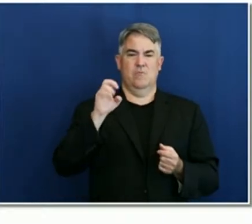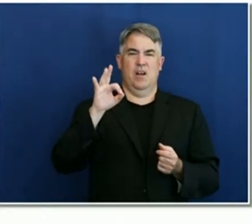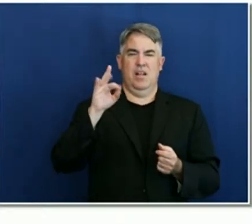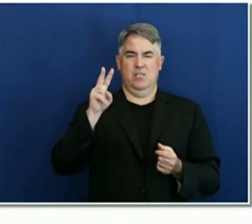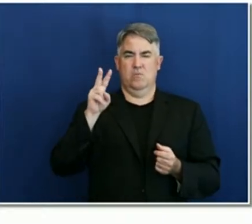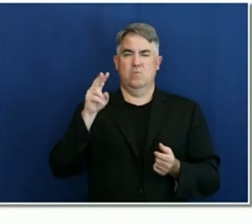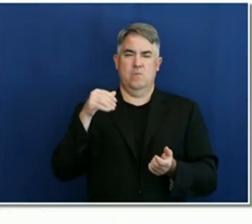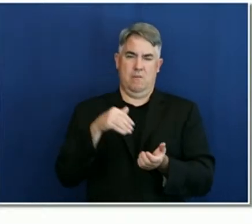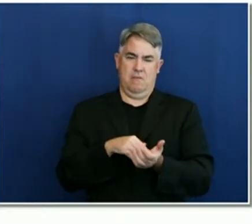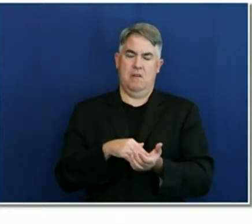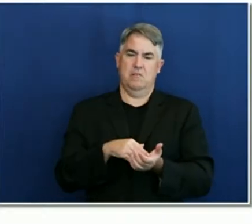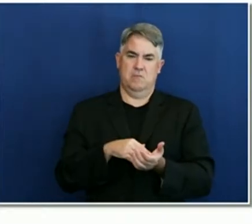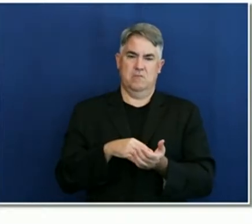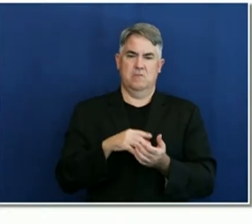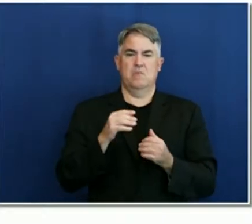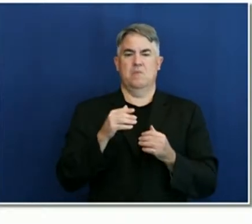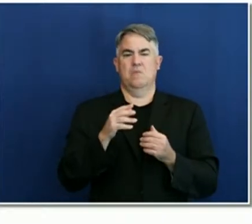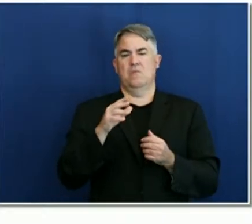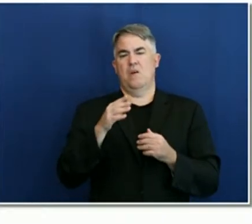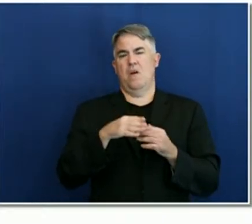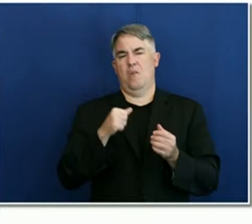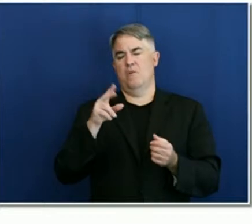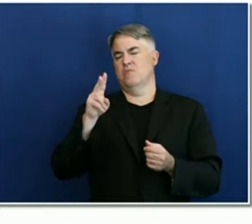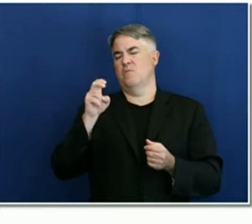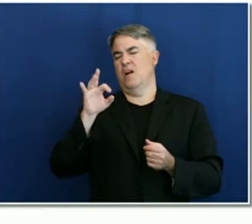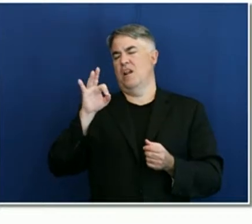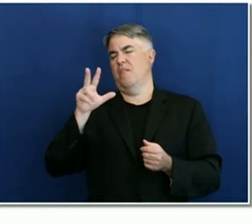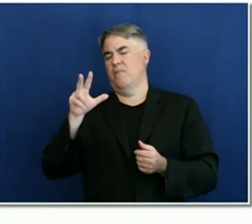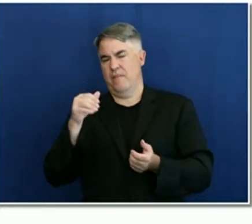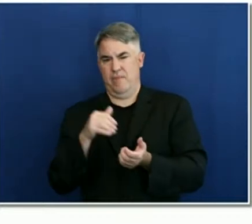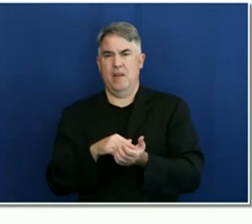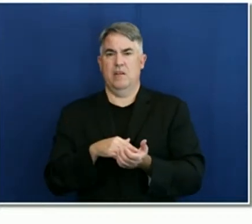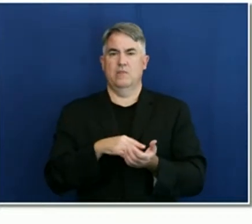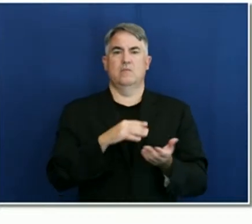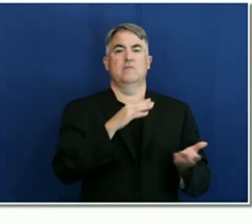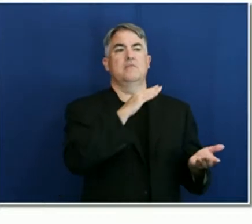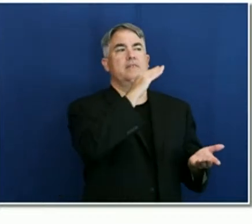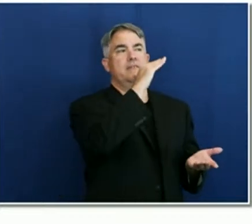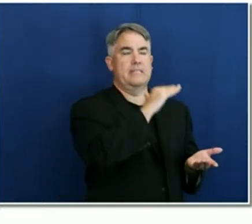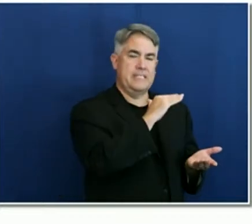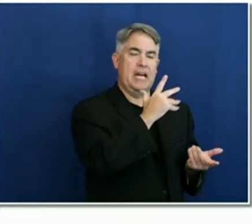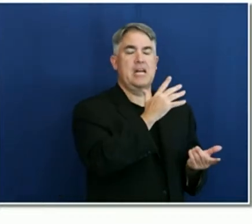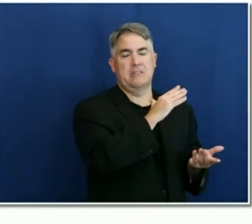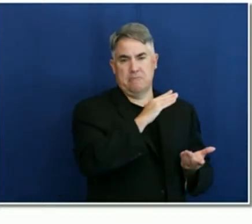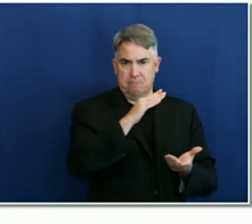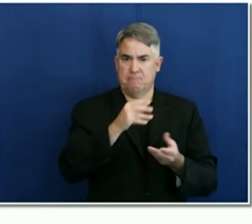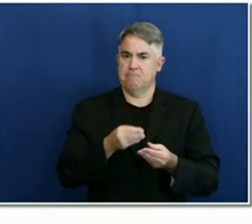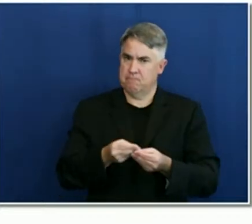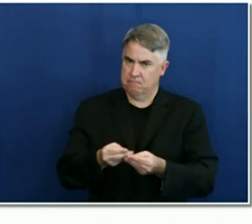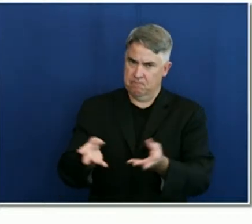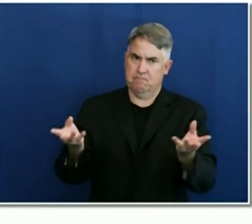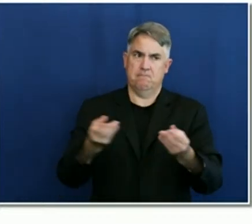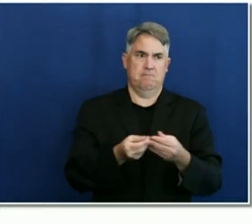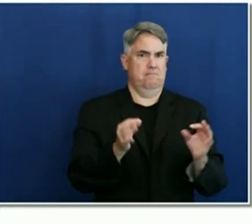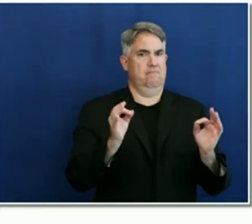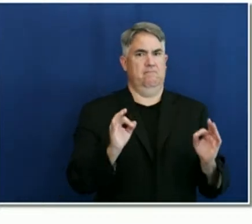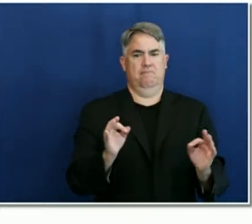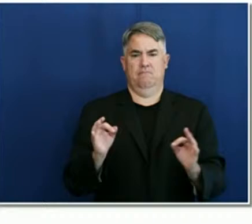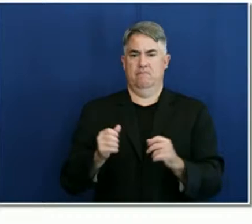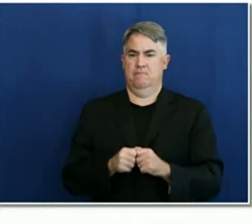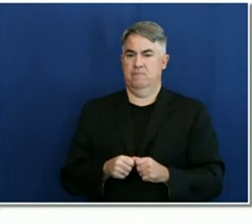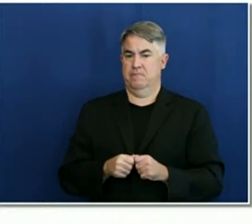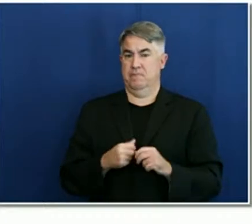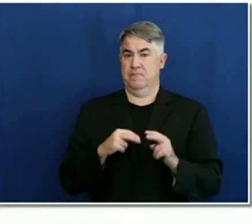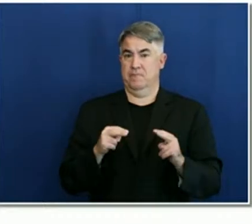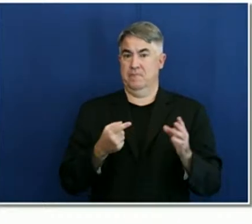almost 293. So relatively flat and stable last week to this week. And then, like I said, we suspect next week we